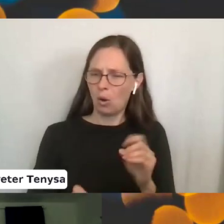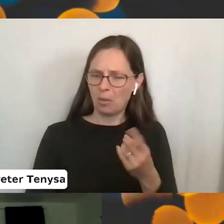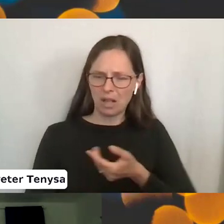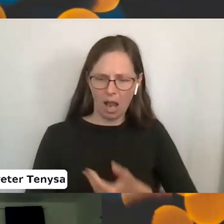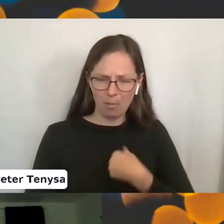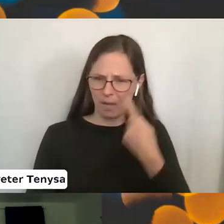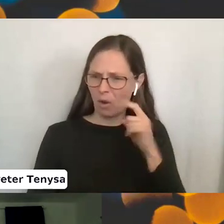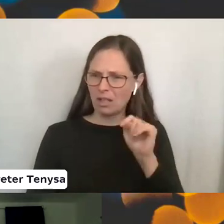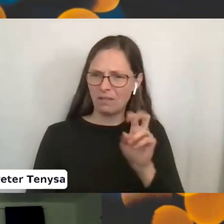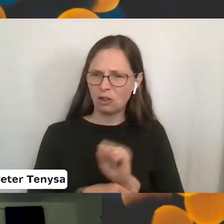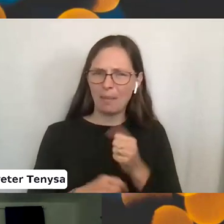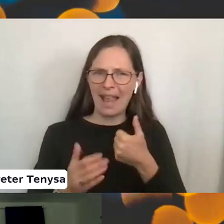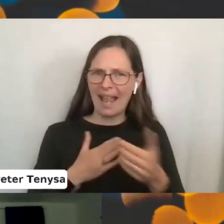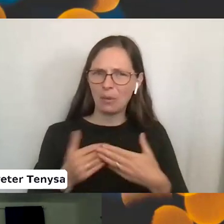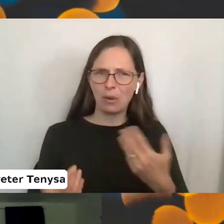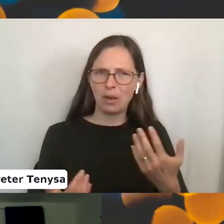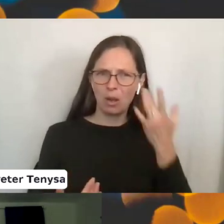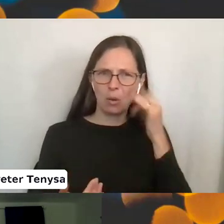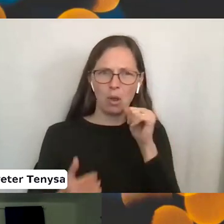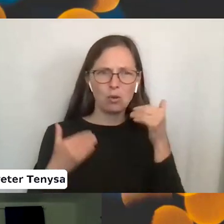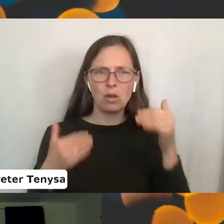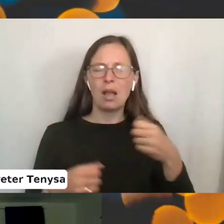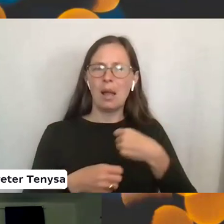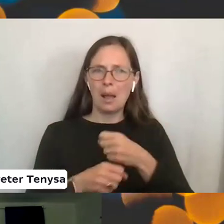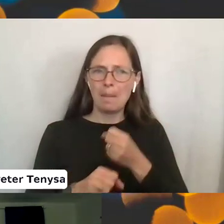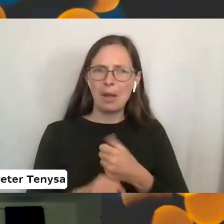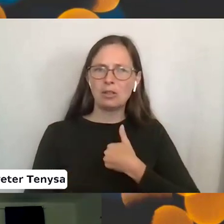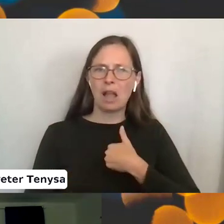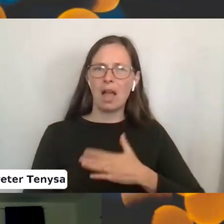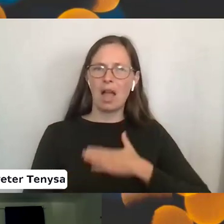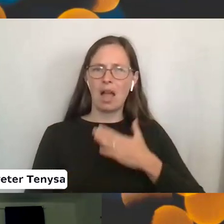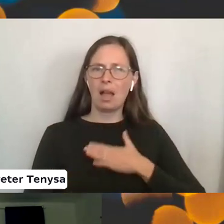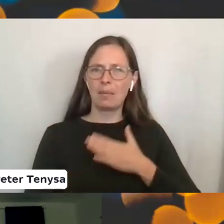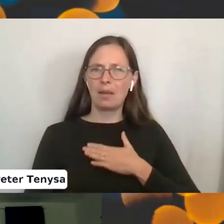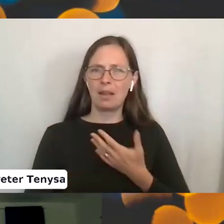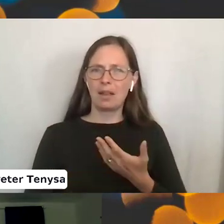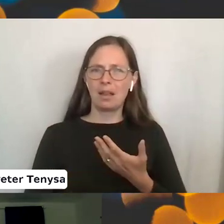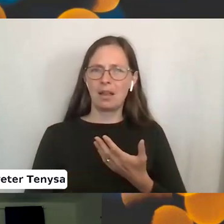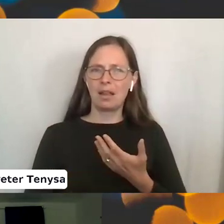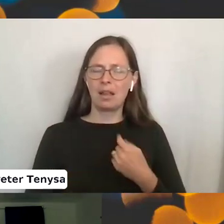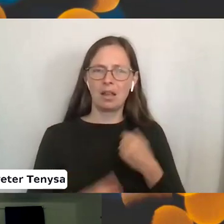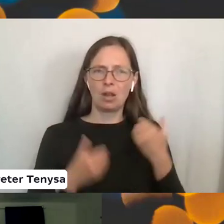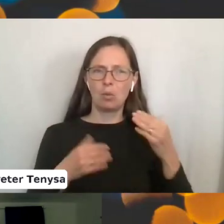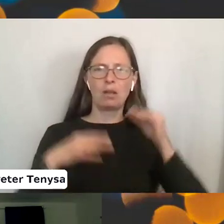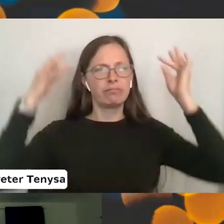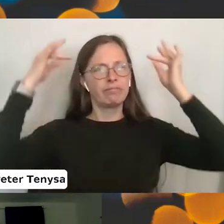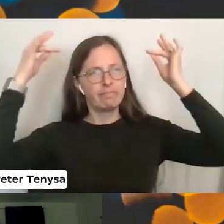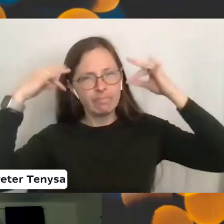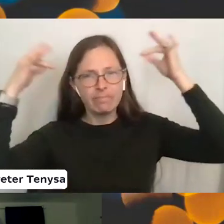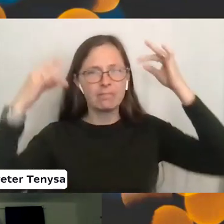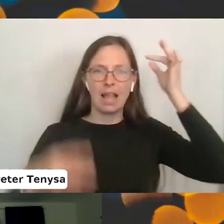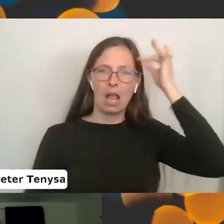television job anyway. Why don't you just make yourself happy? And so then I went in and bleached my hair